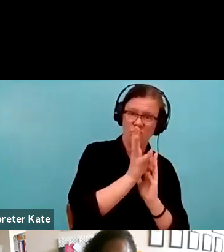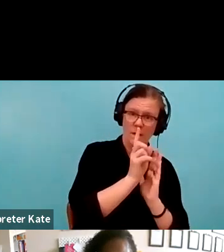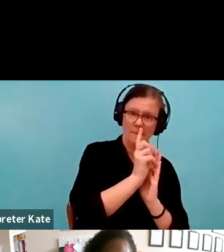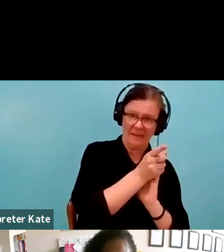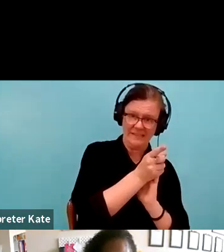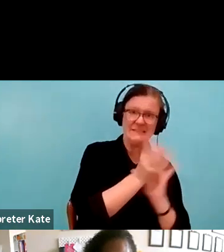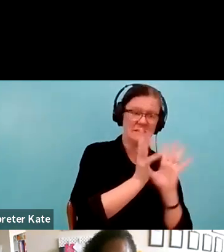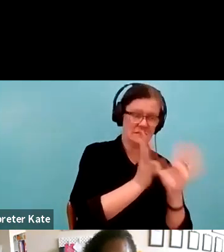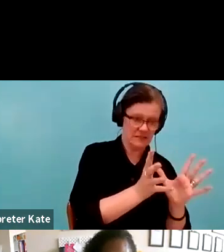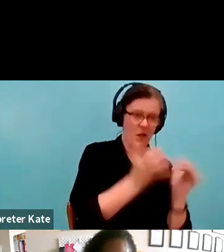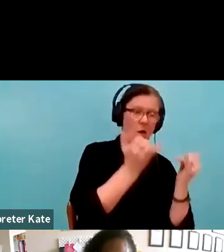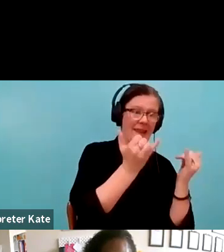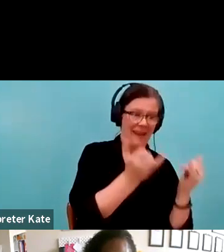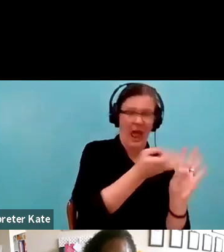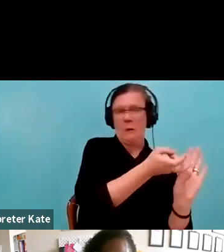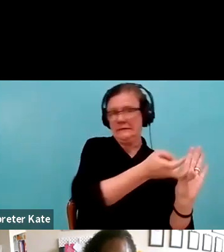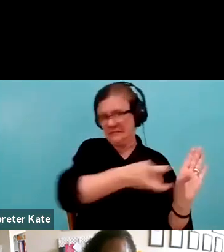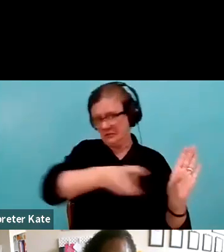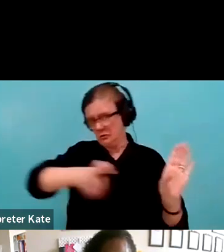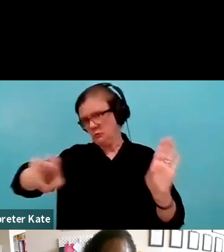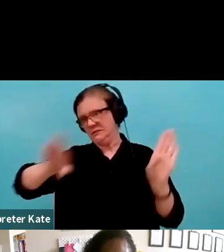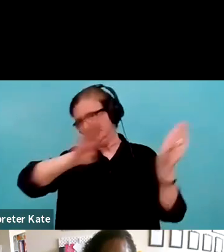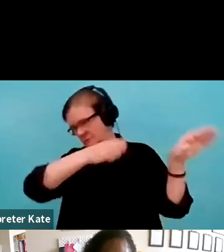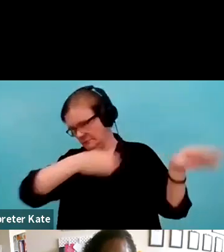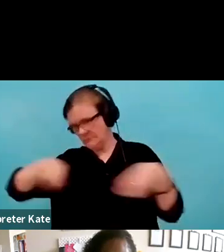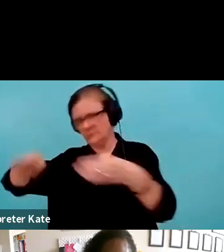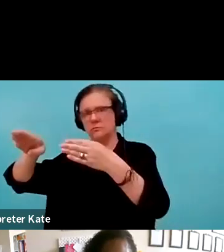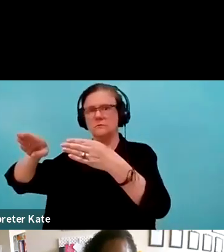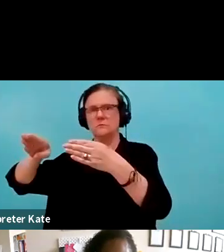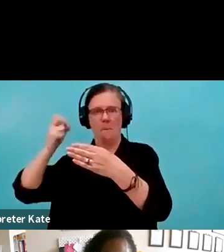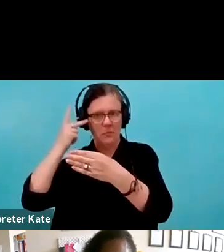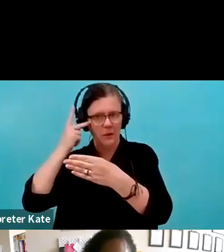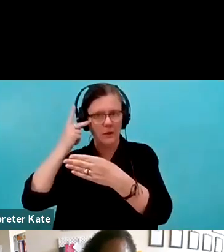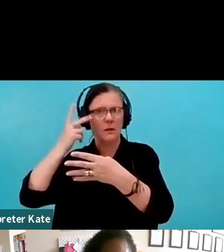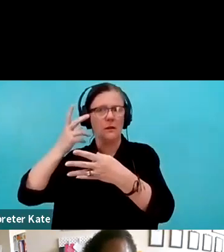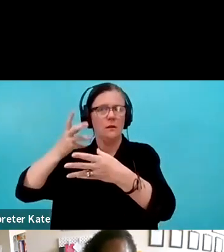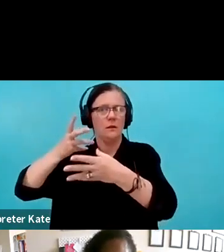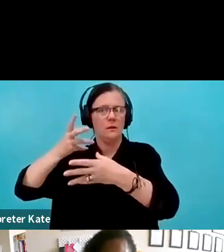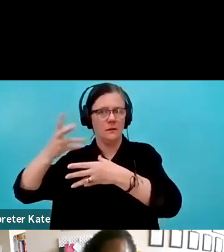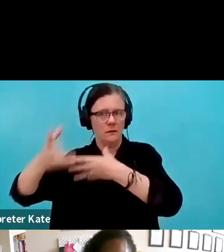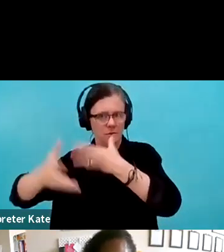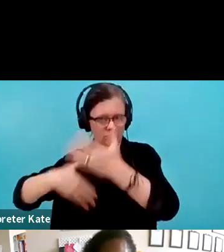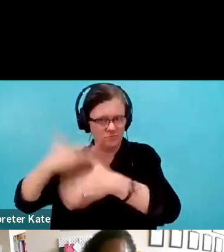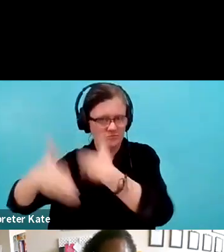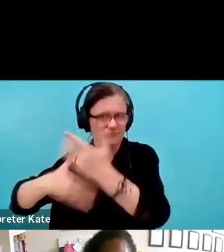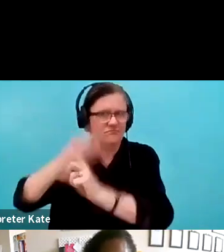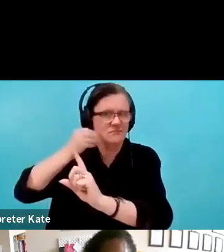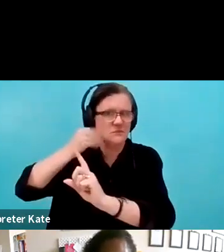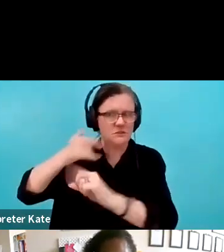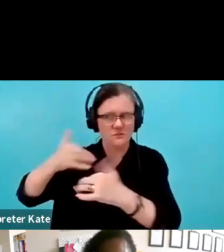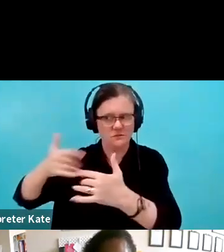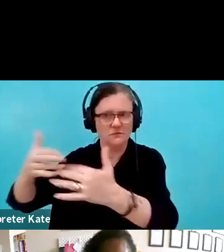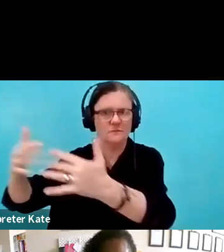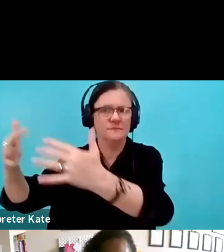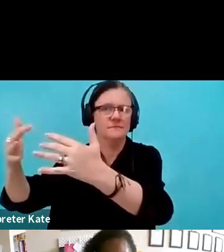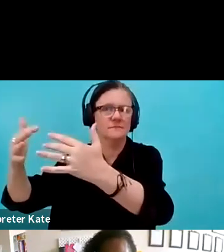know that we are kind of switching gears and going into what all of our characters experienced outside of